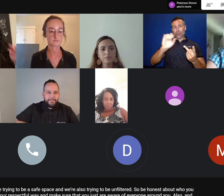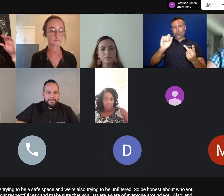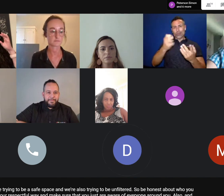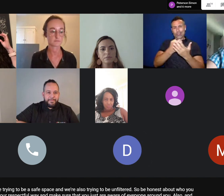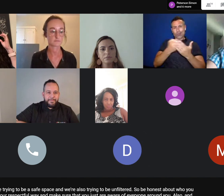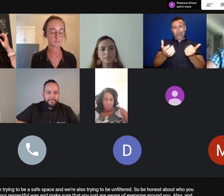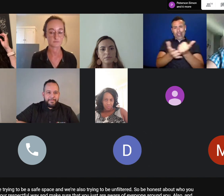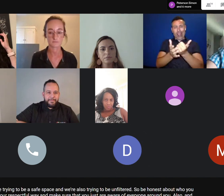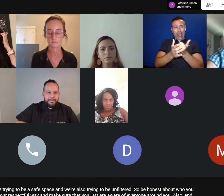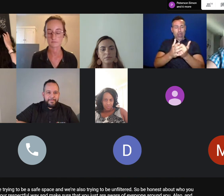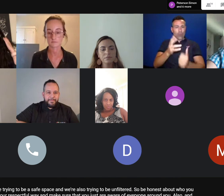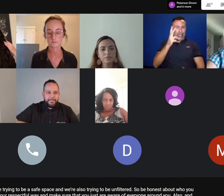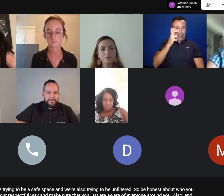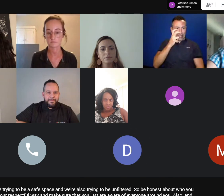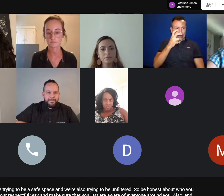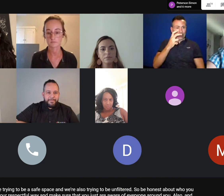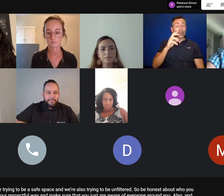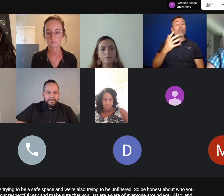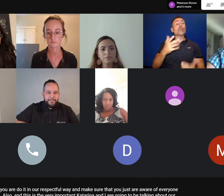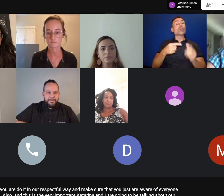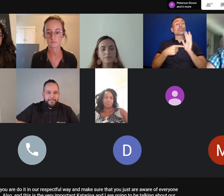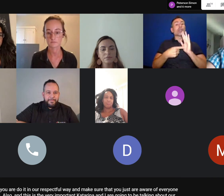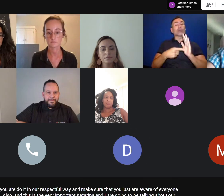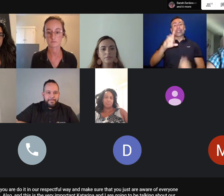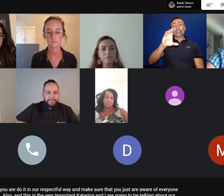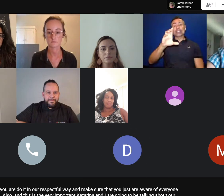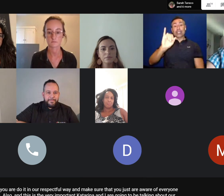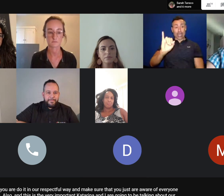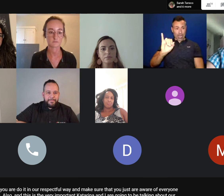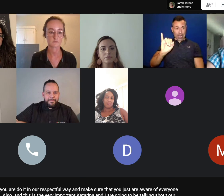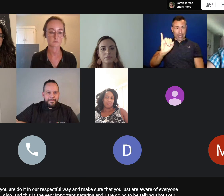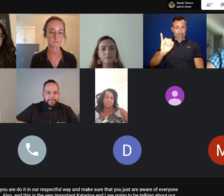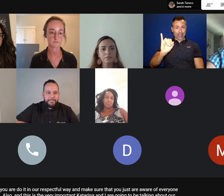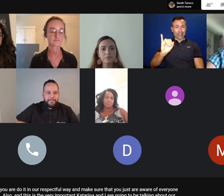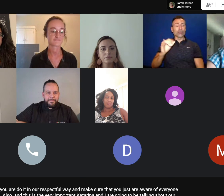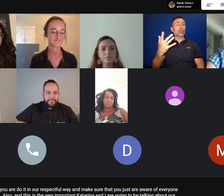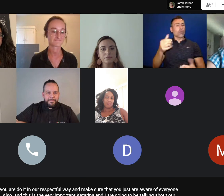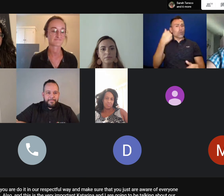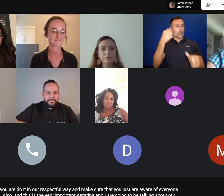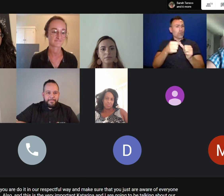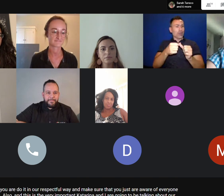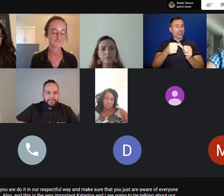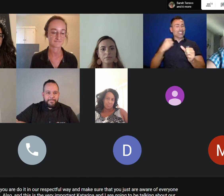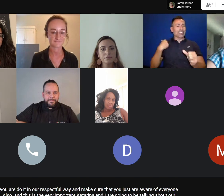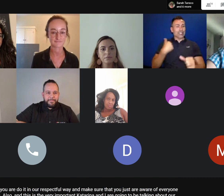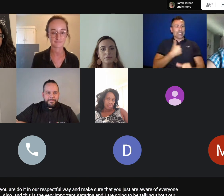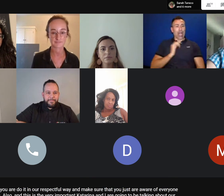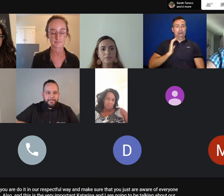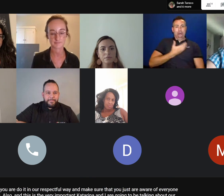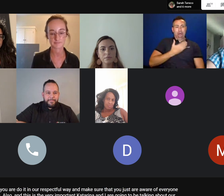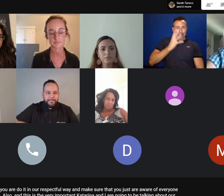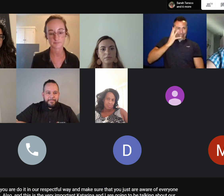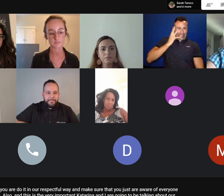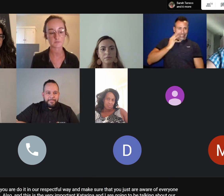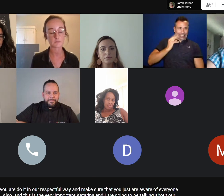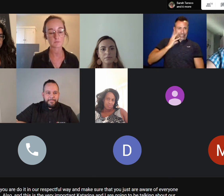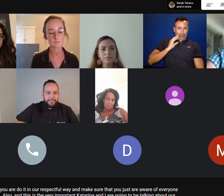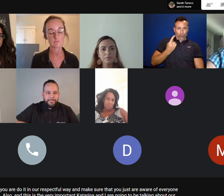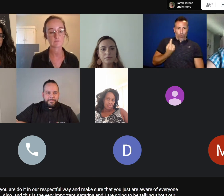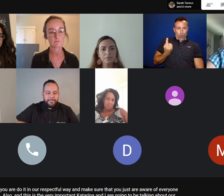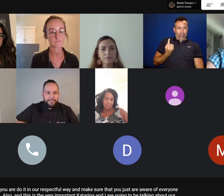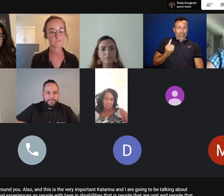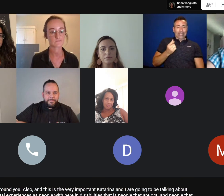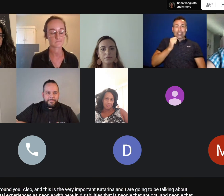unique experiences. They are not representative of the entire population of people with hearing